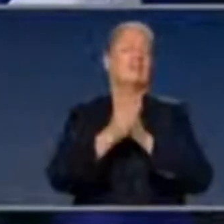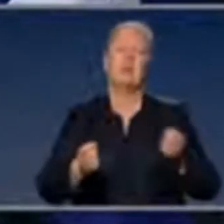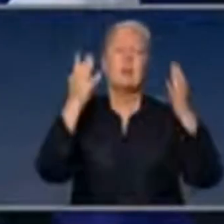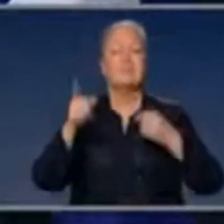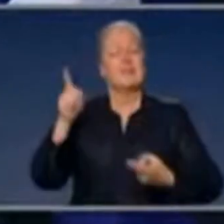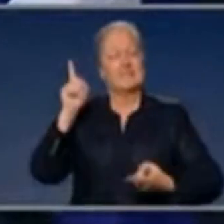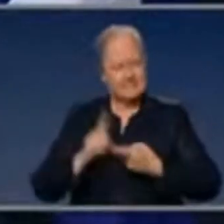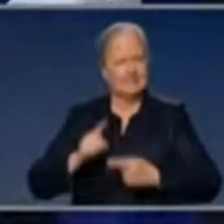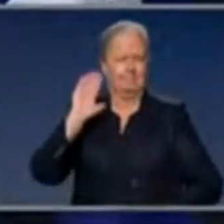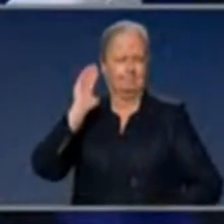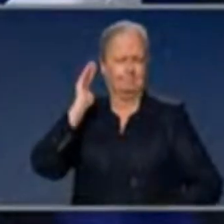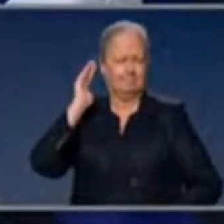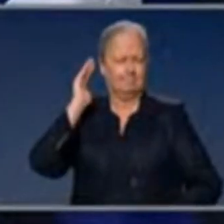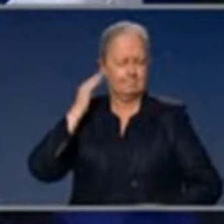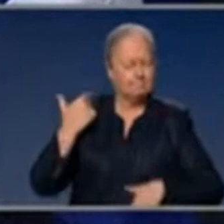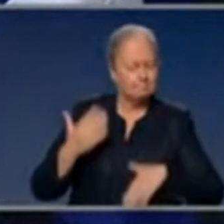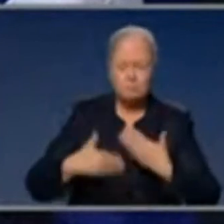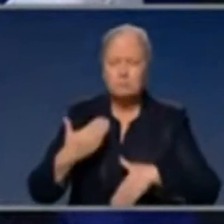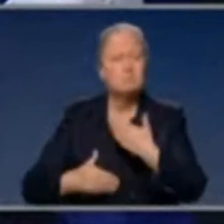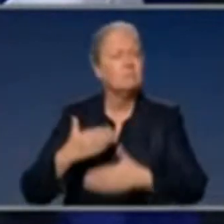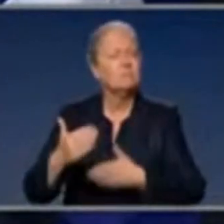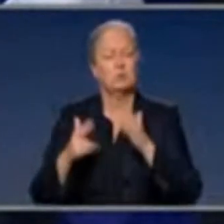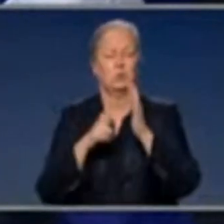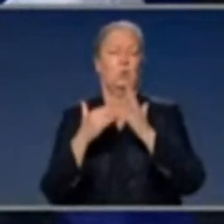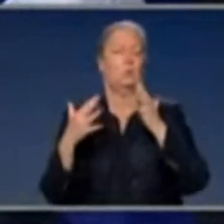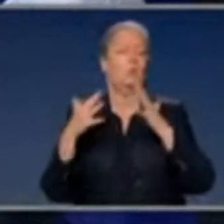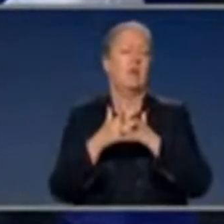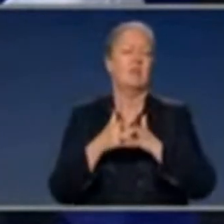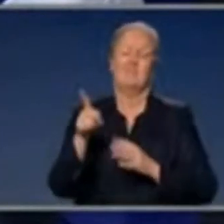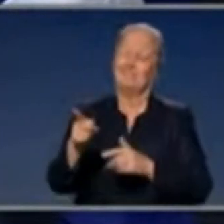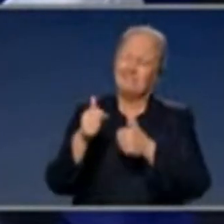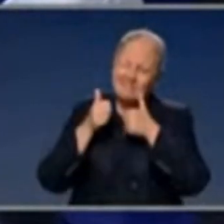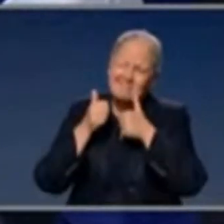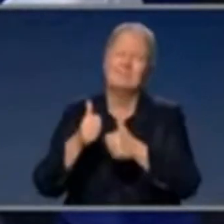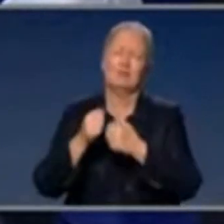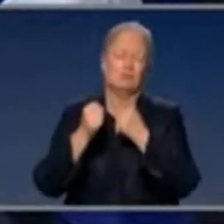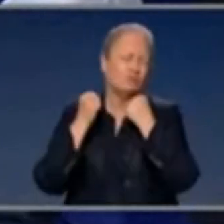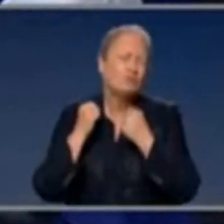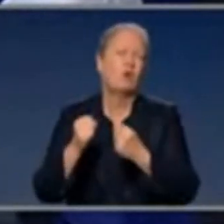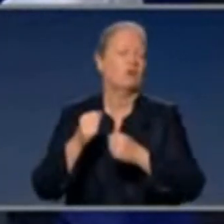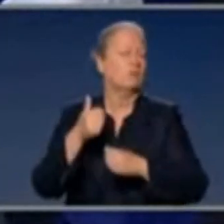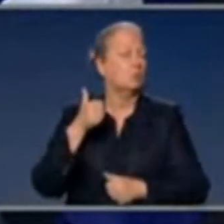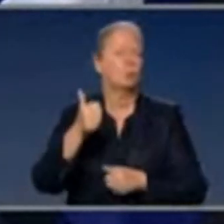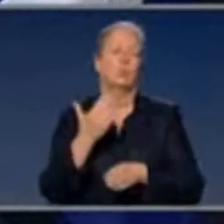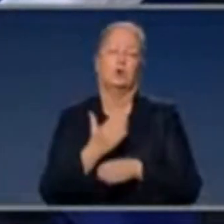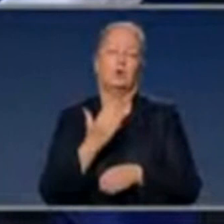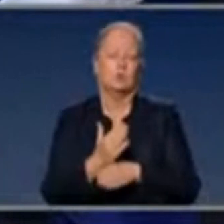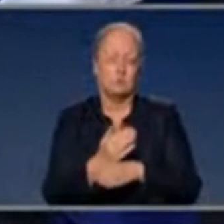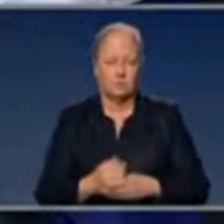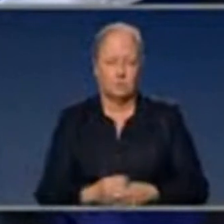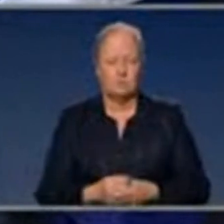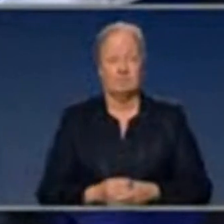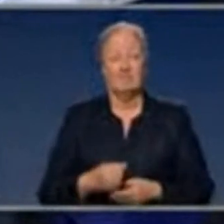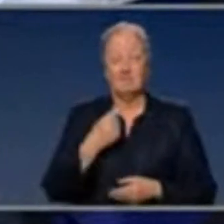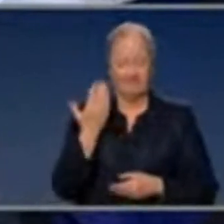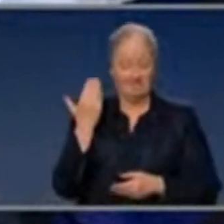they keep going. And they've built the capacity to deal with that. And I think that's really important. We spoke this week of a